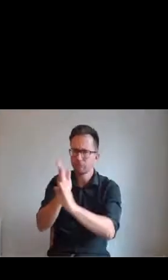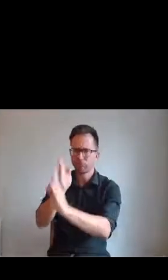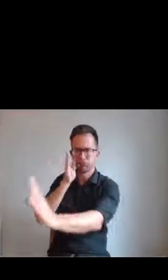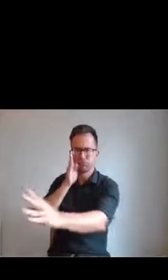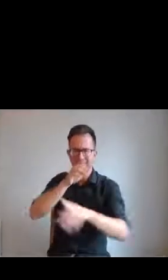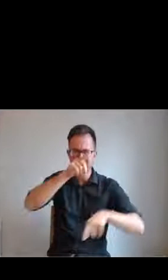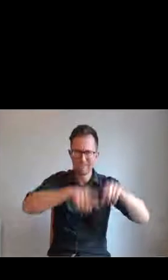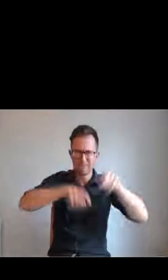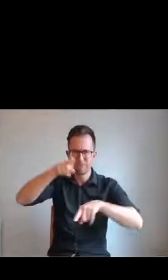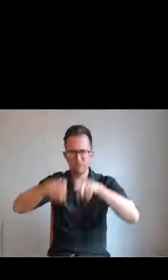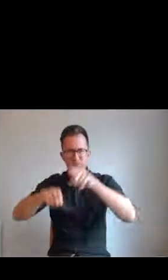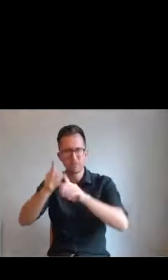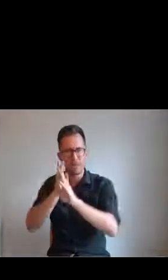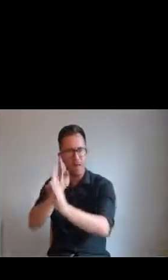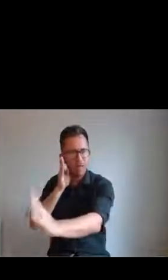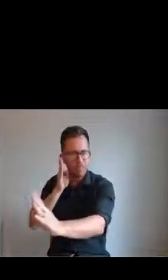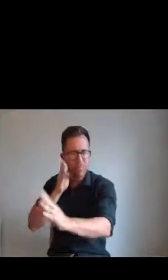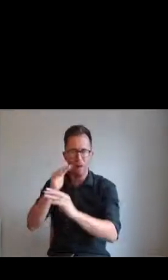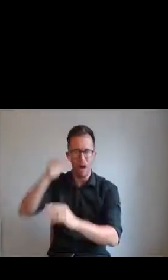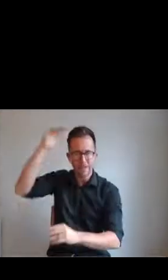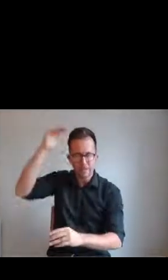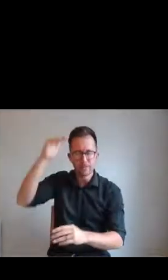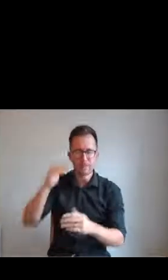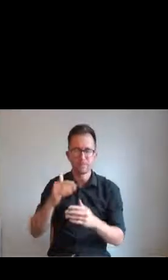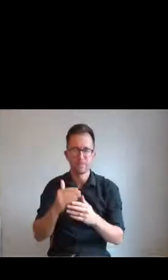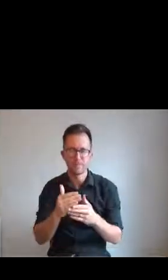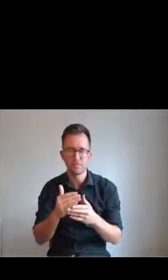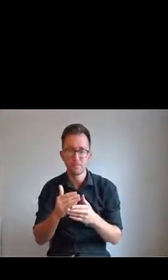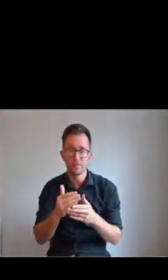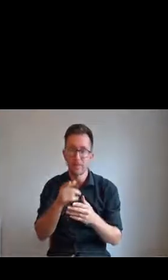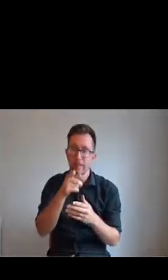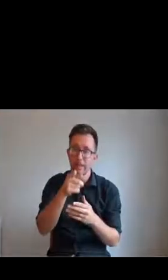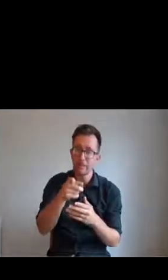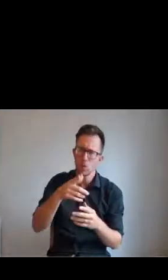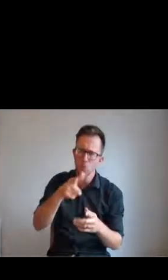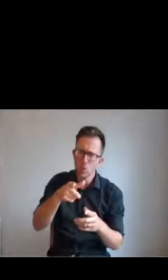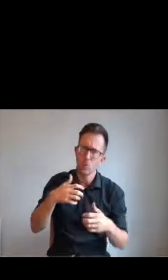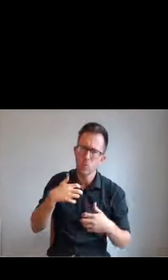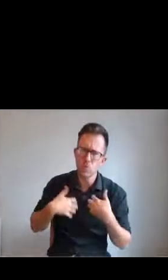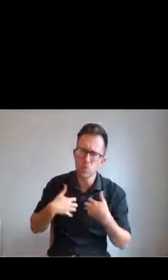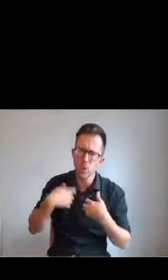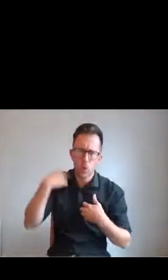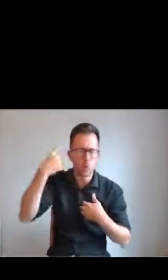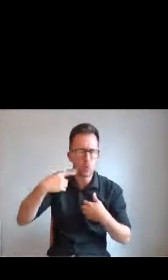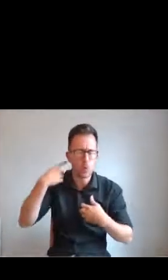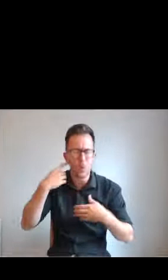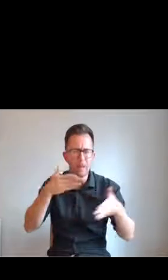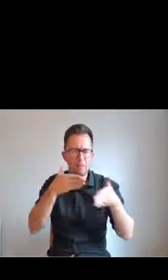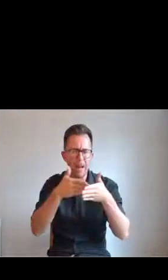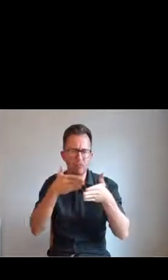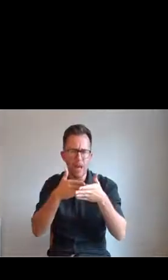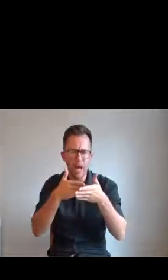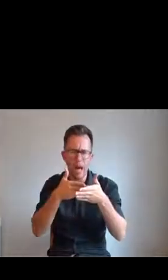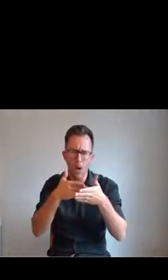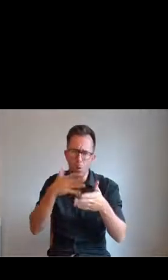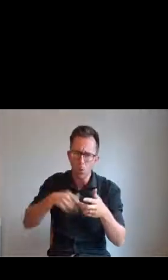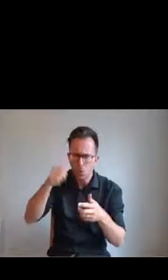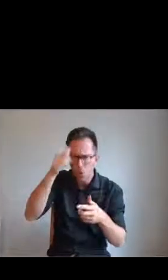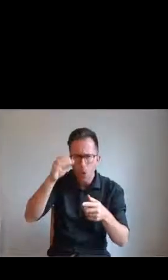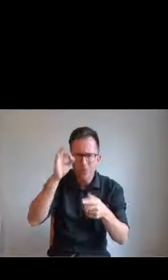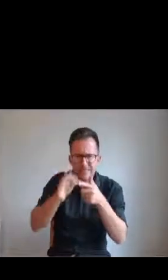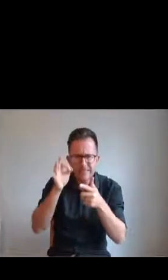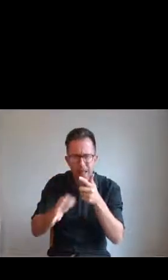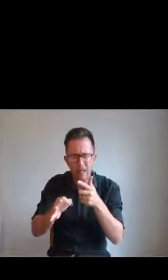route. To learn more about specific noise barriers, please refer to the Design Refinement